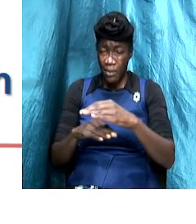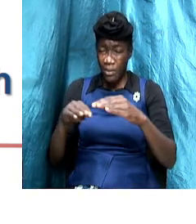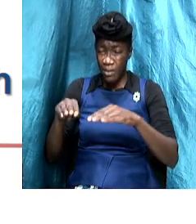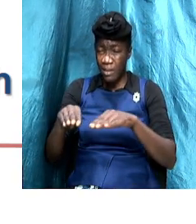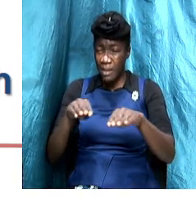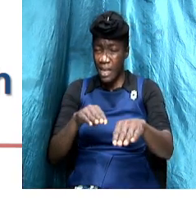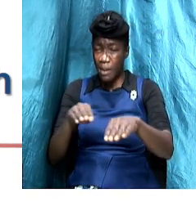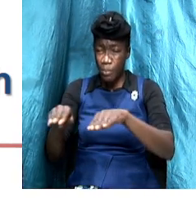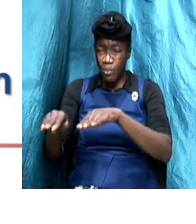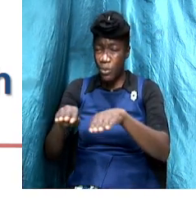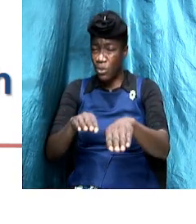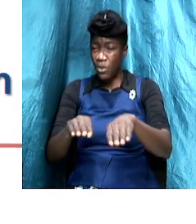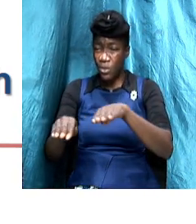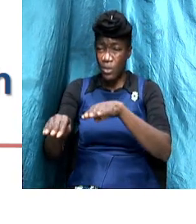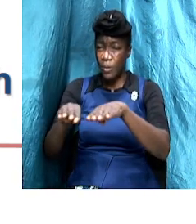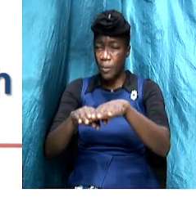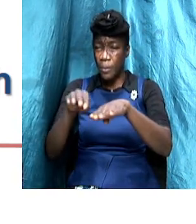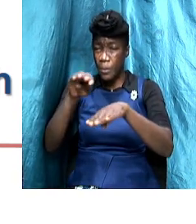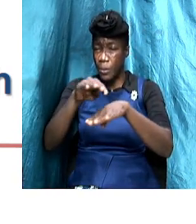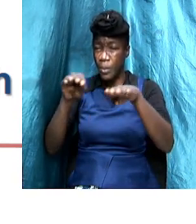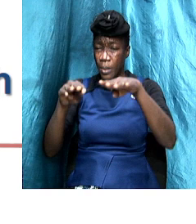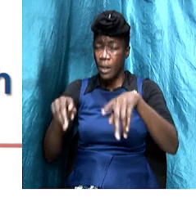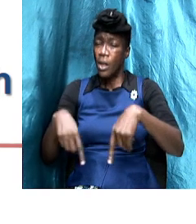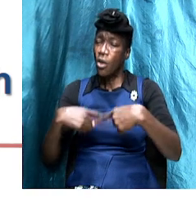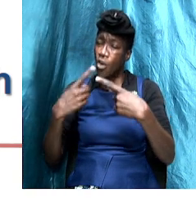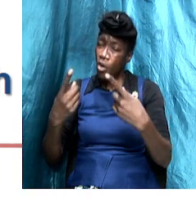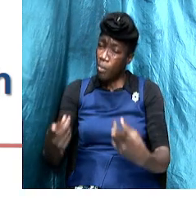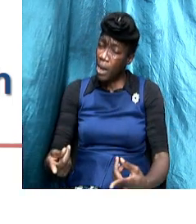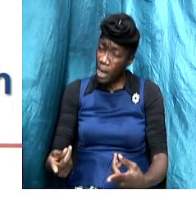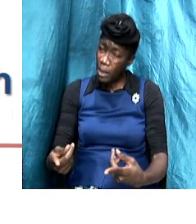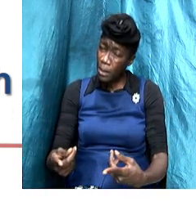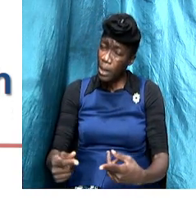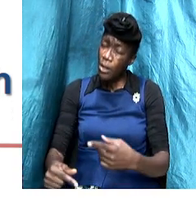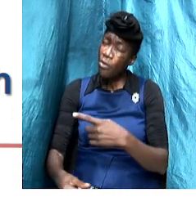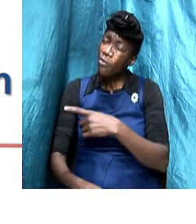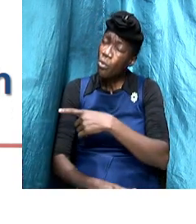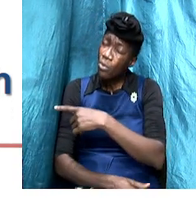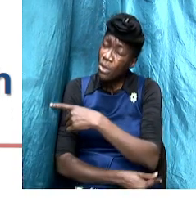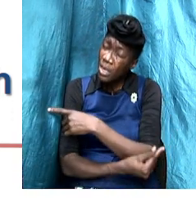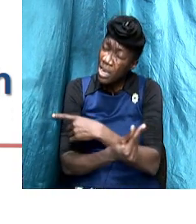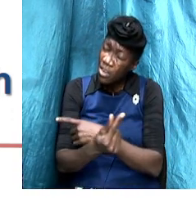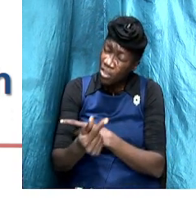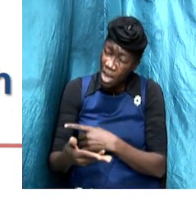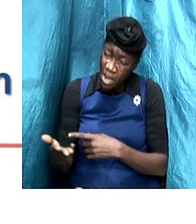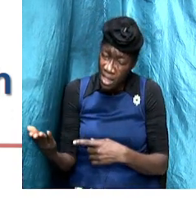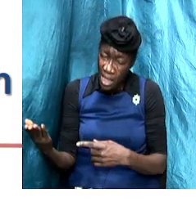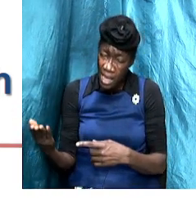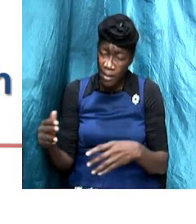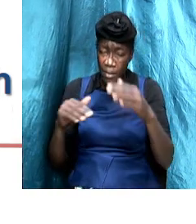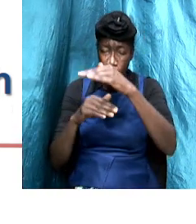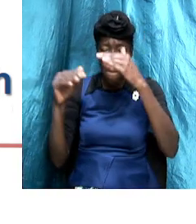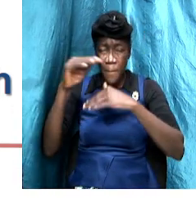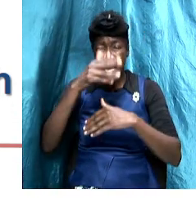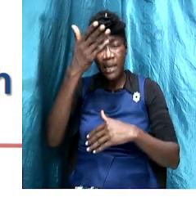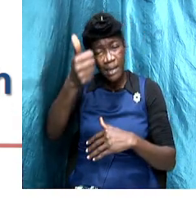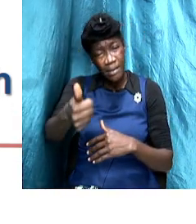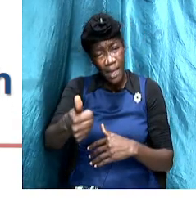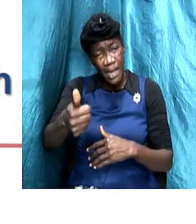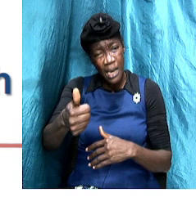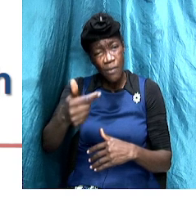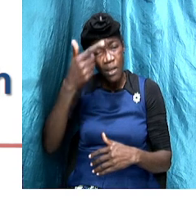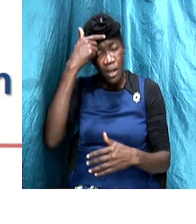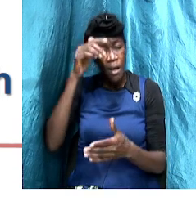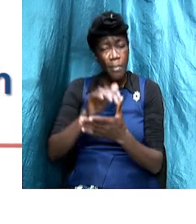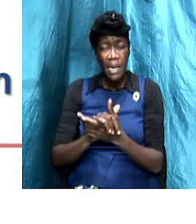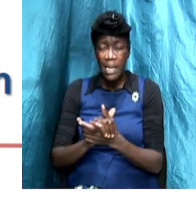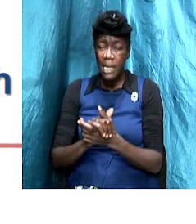and phases. And if we need to go back sometime, we have to go back to foundational things. So we can build ourselves. We believe in repentance for the